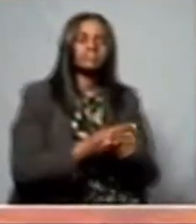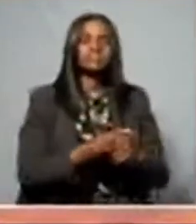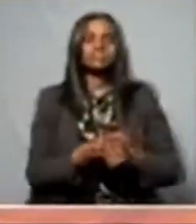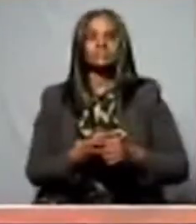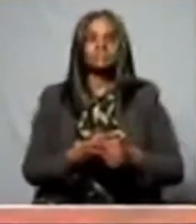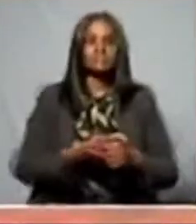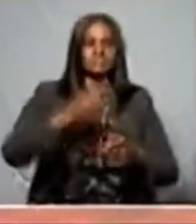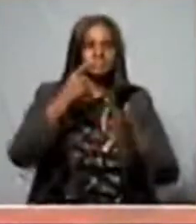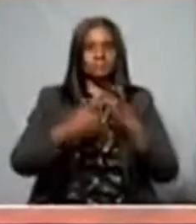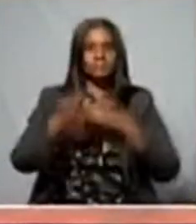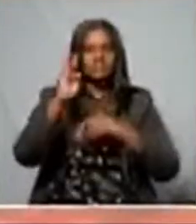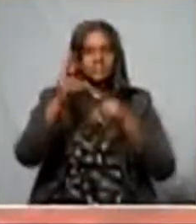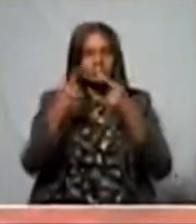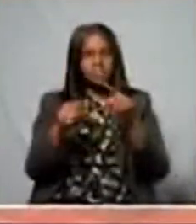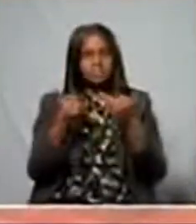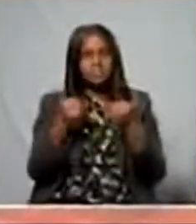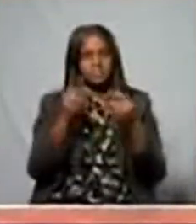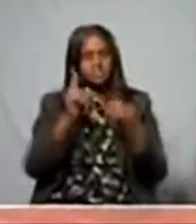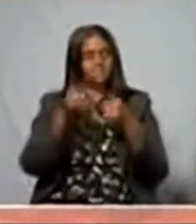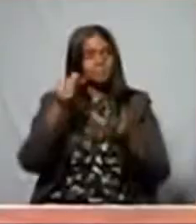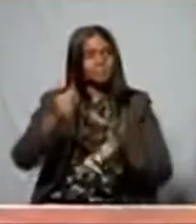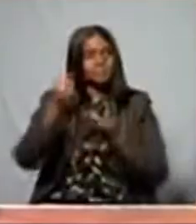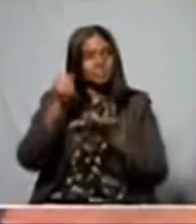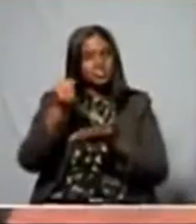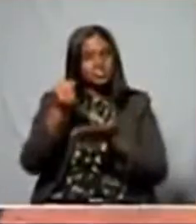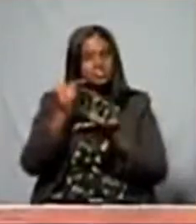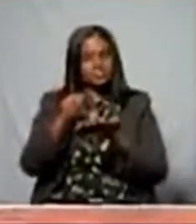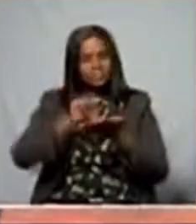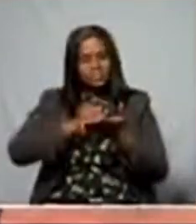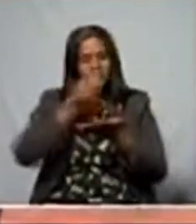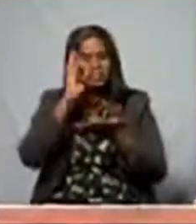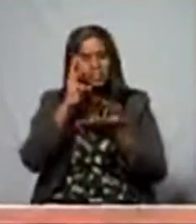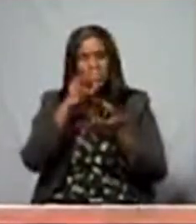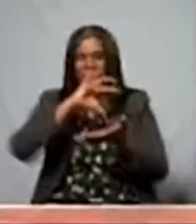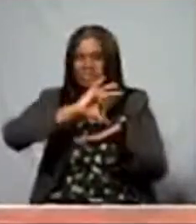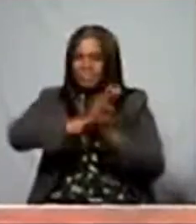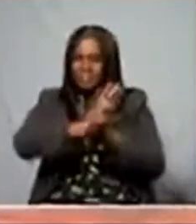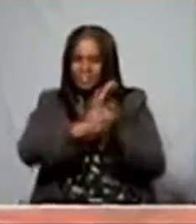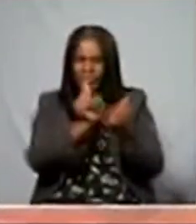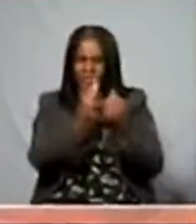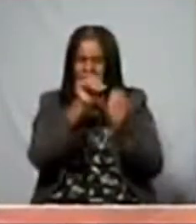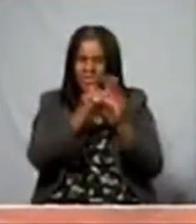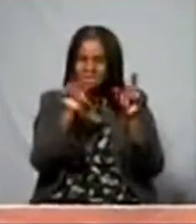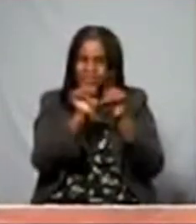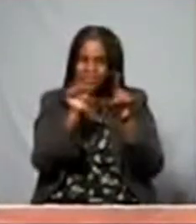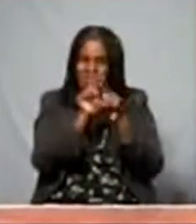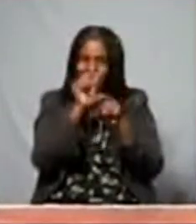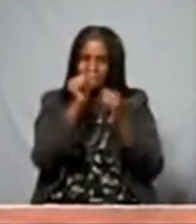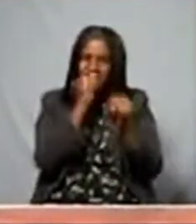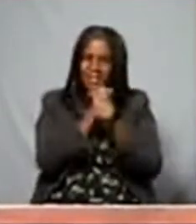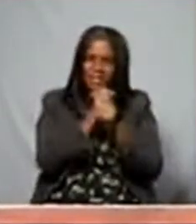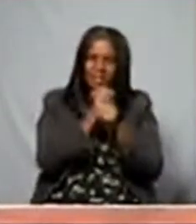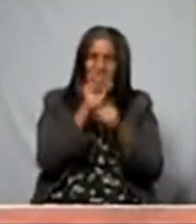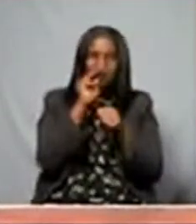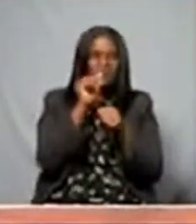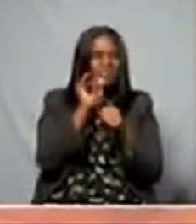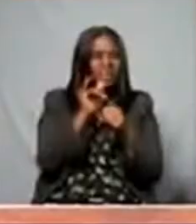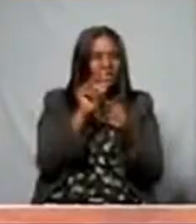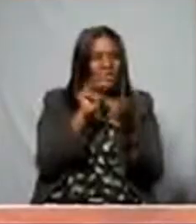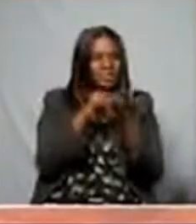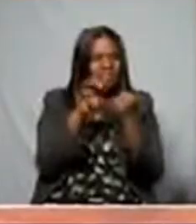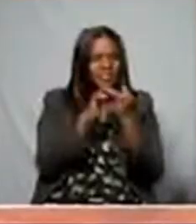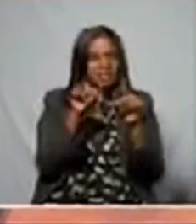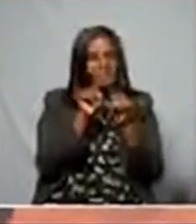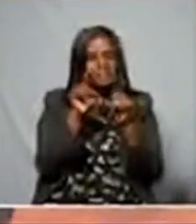So what will happen to the budget? Are we going to complete it within the 7 months which remain? And